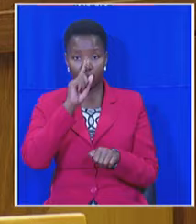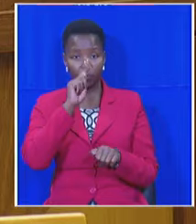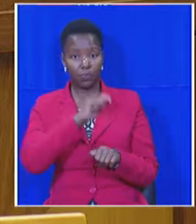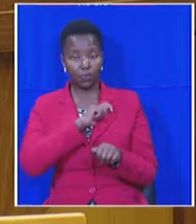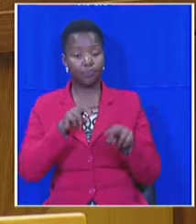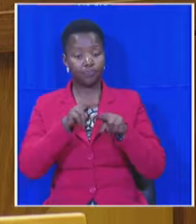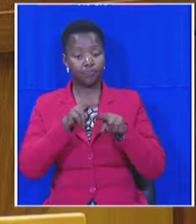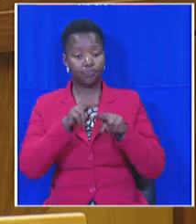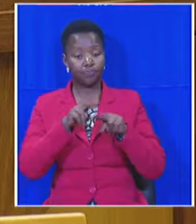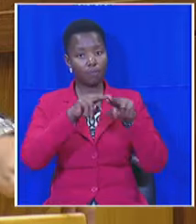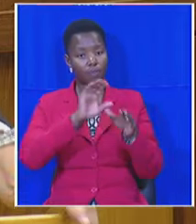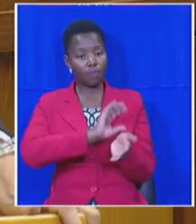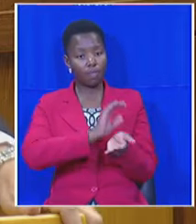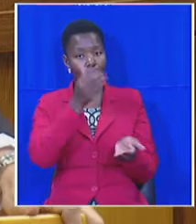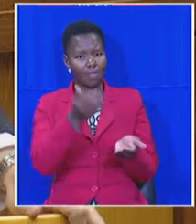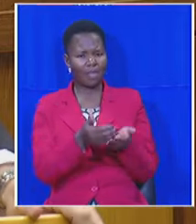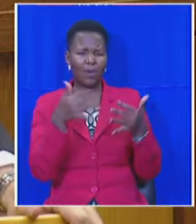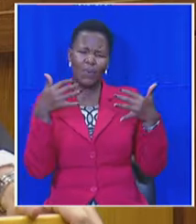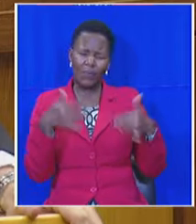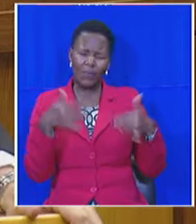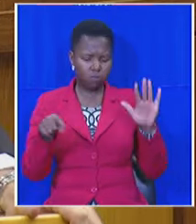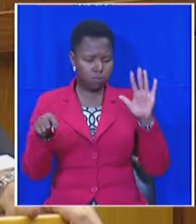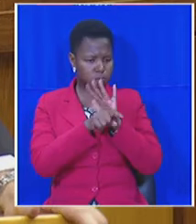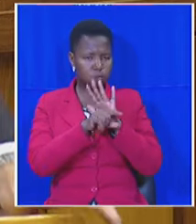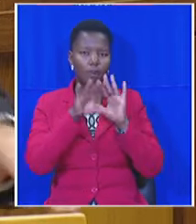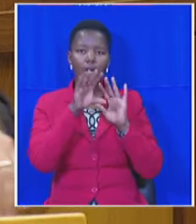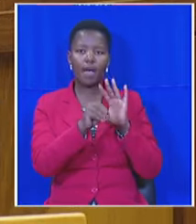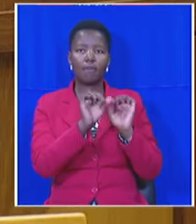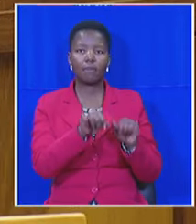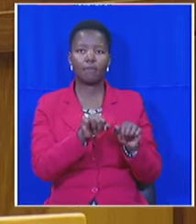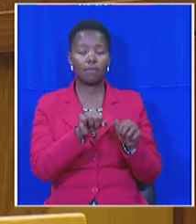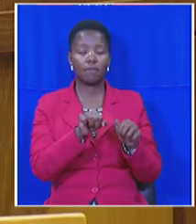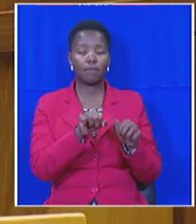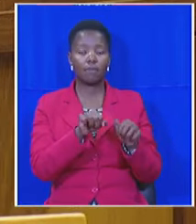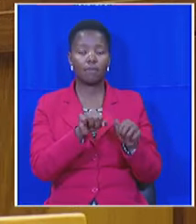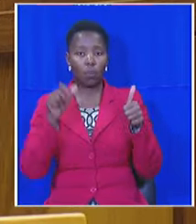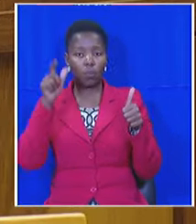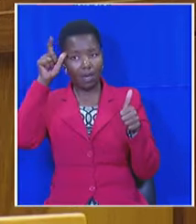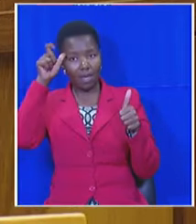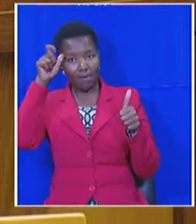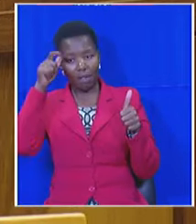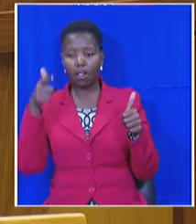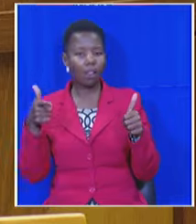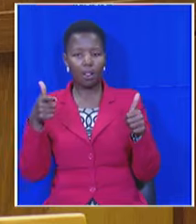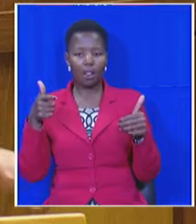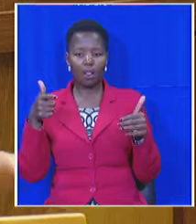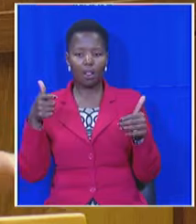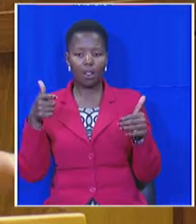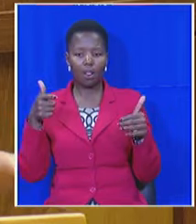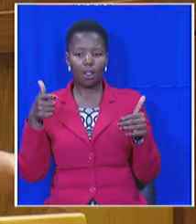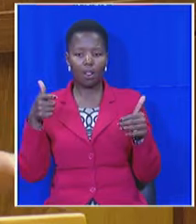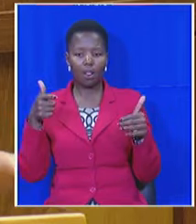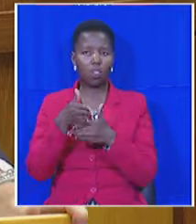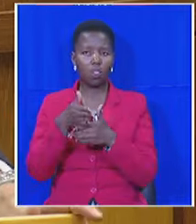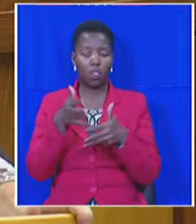Treasury does stand against wickedness and does stand between good and evil in our country. Now, we are